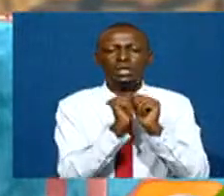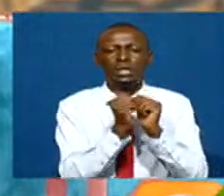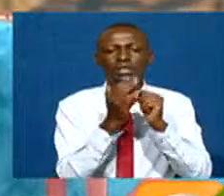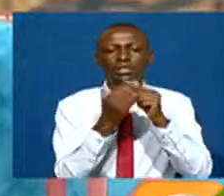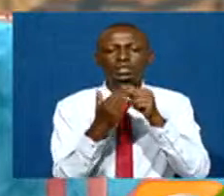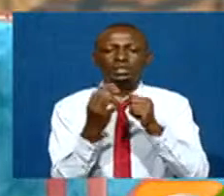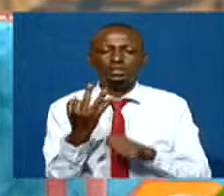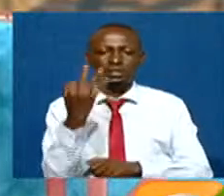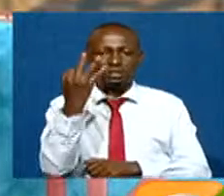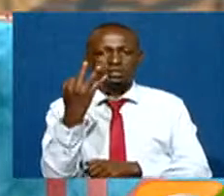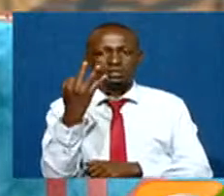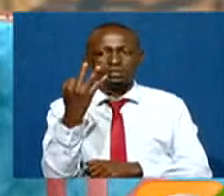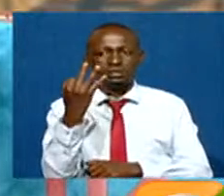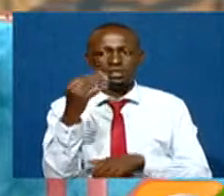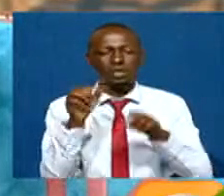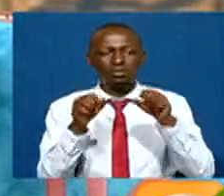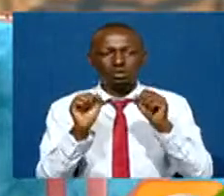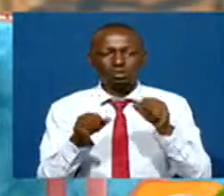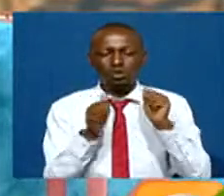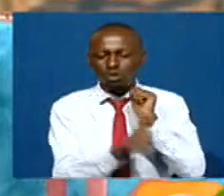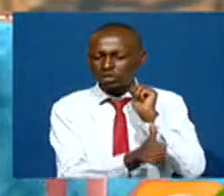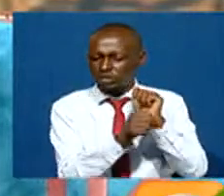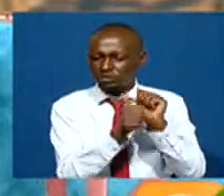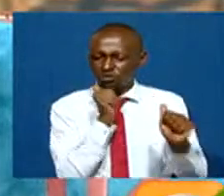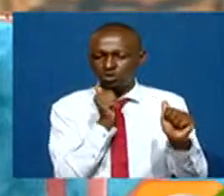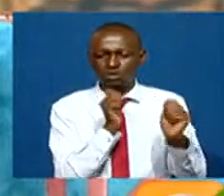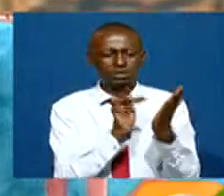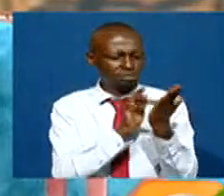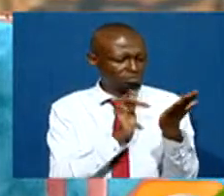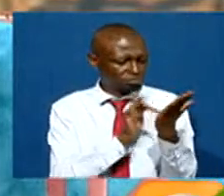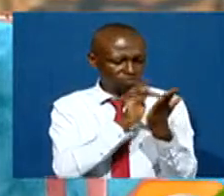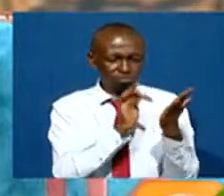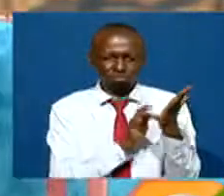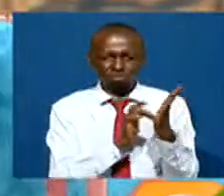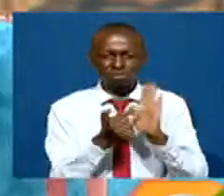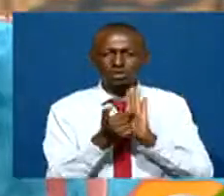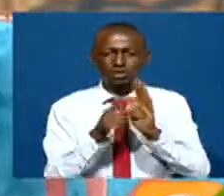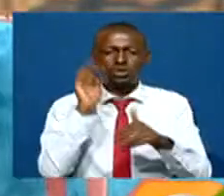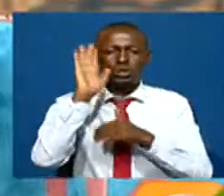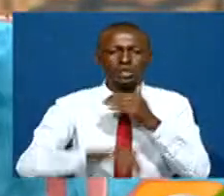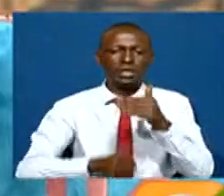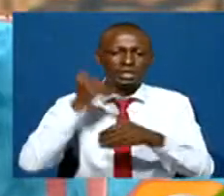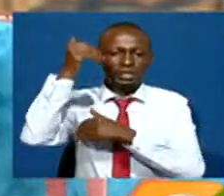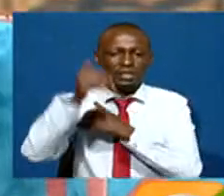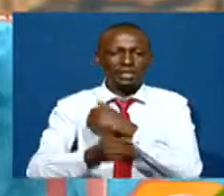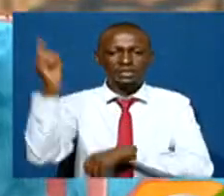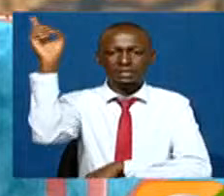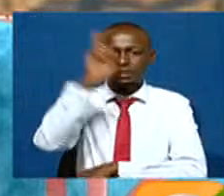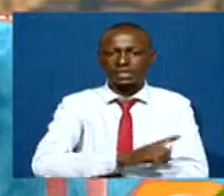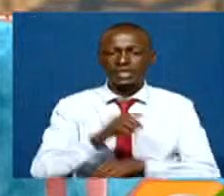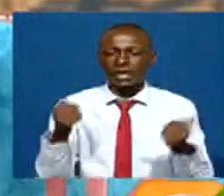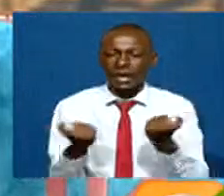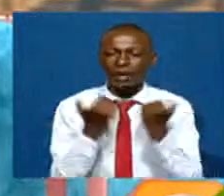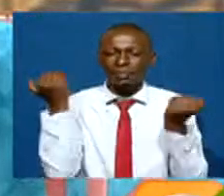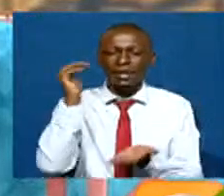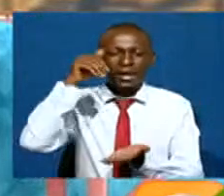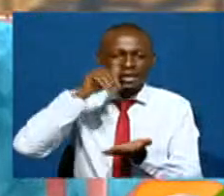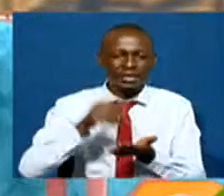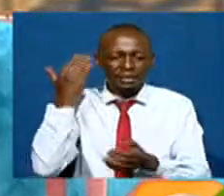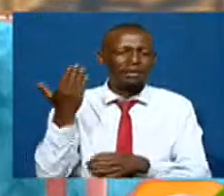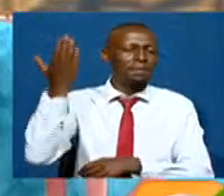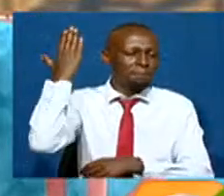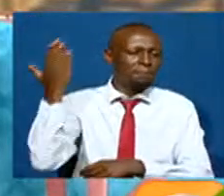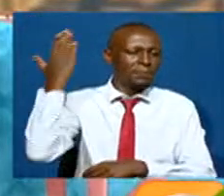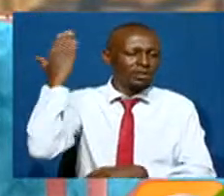the meters themselves would reject that, because it would appear that instead of going to the next day, it has gone back many days before.